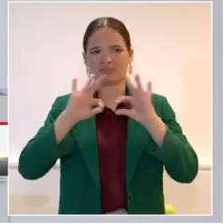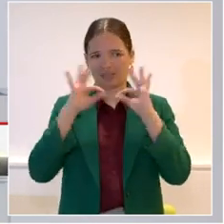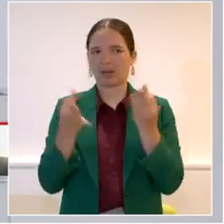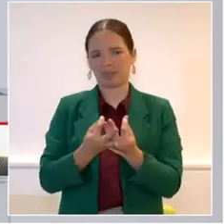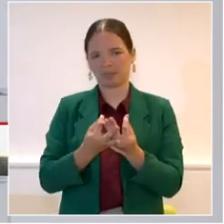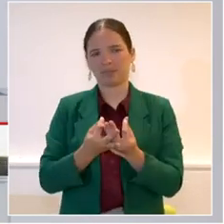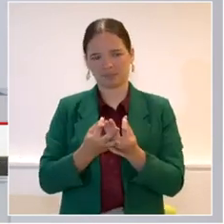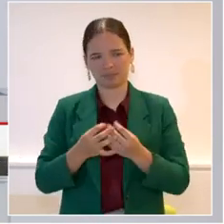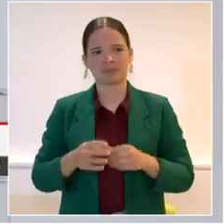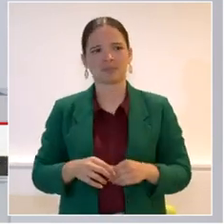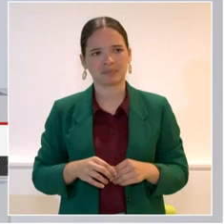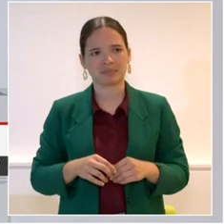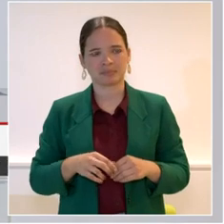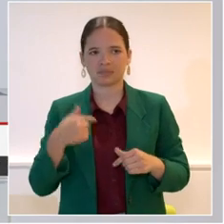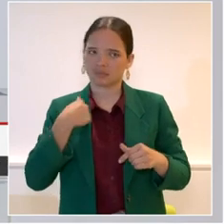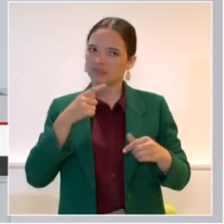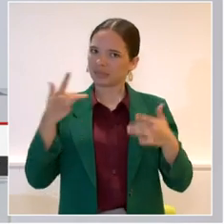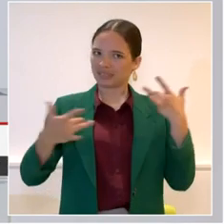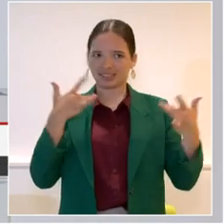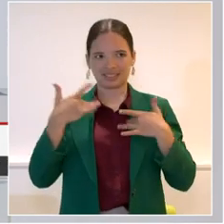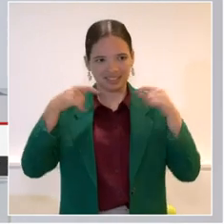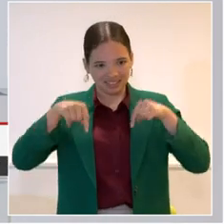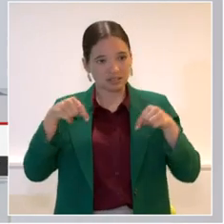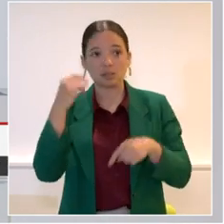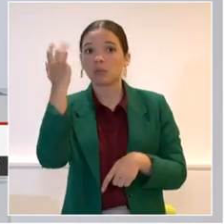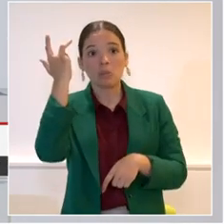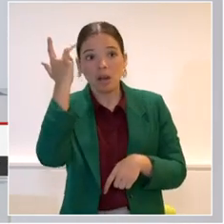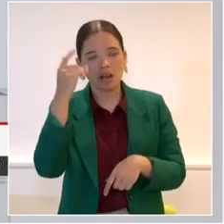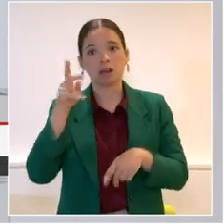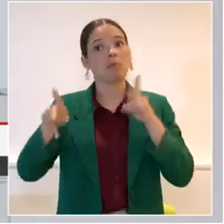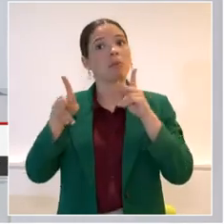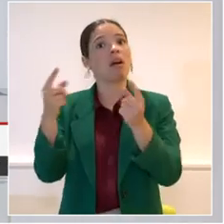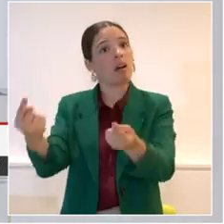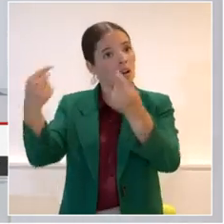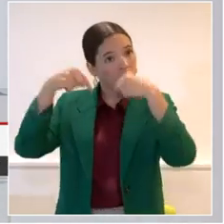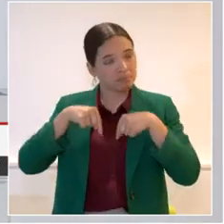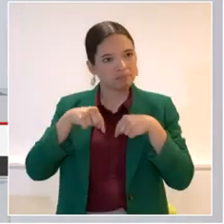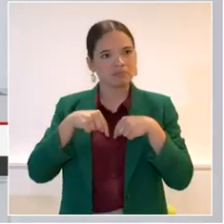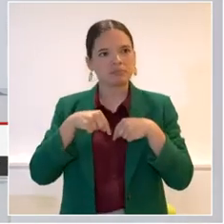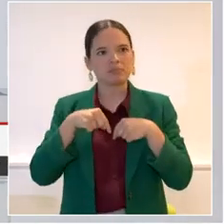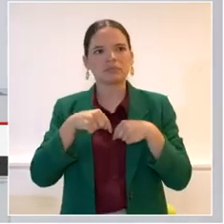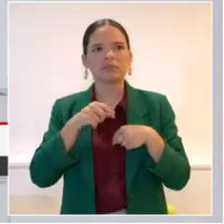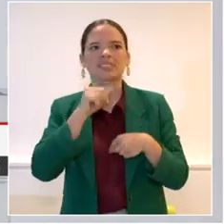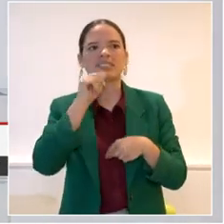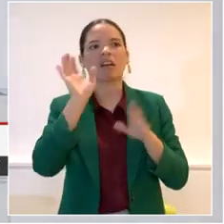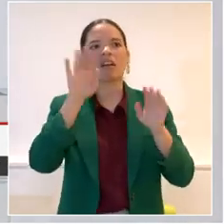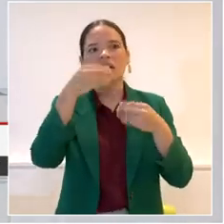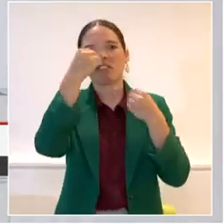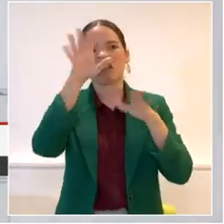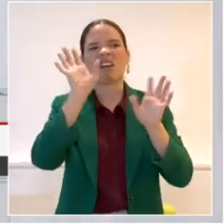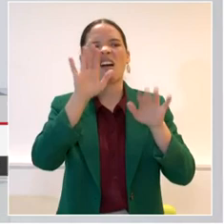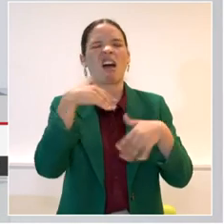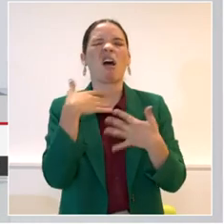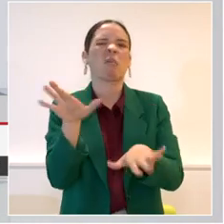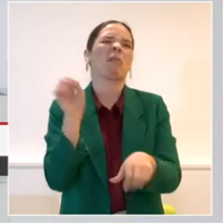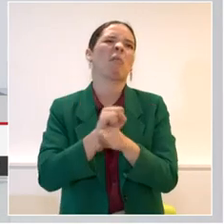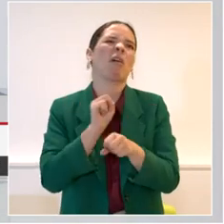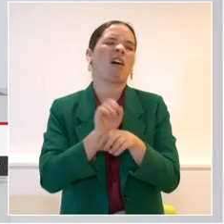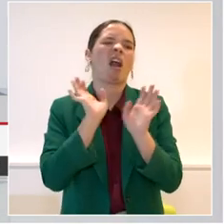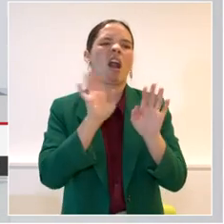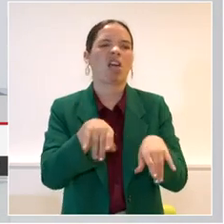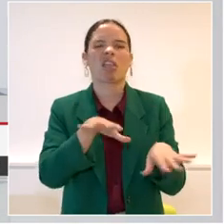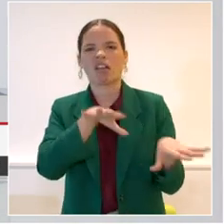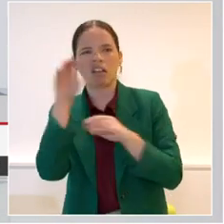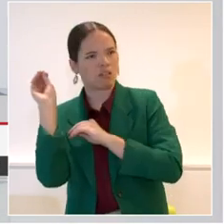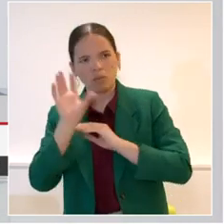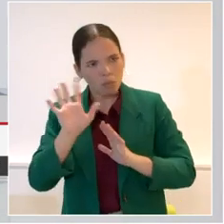know that when people come here, they come here not because they don't care about working and they don't want to try hard, but because something's